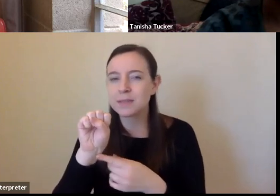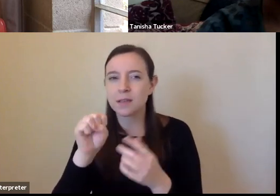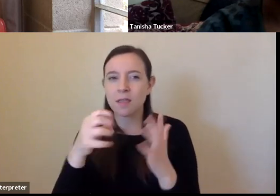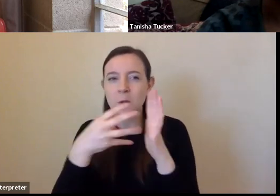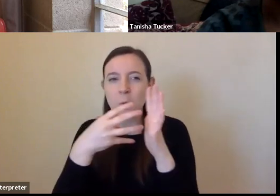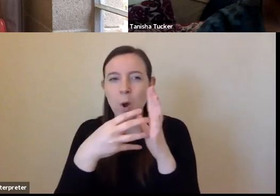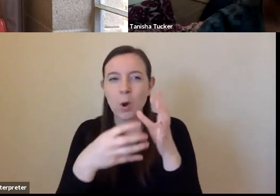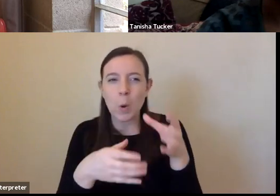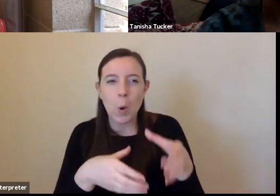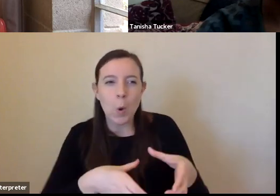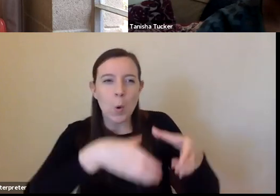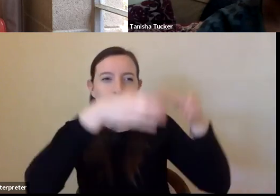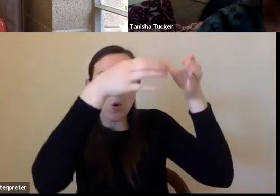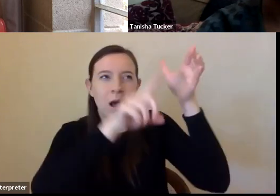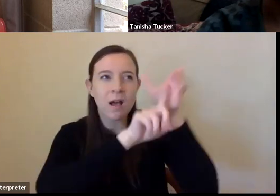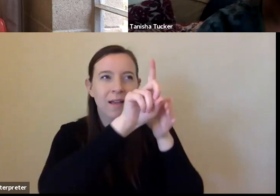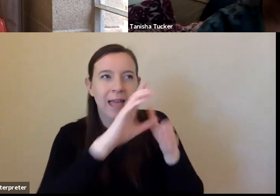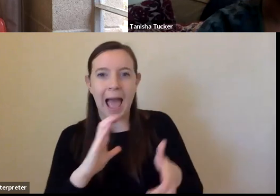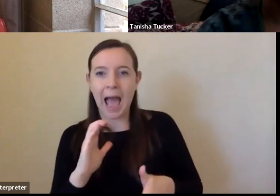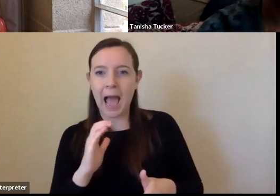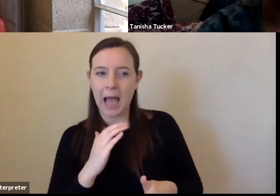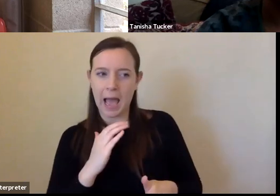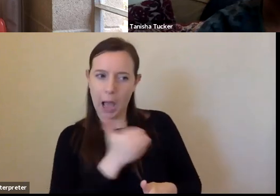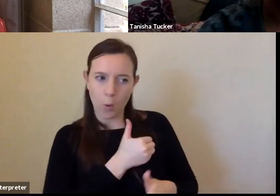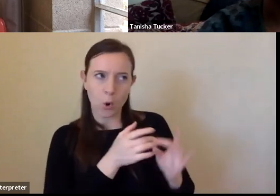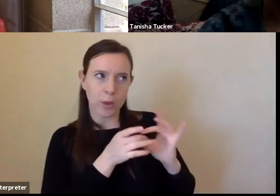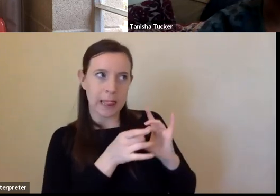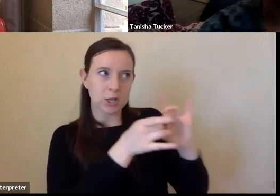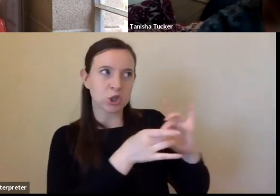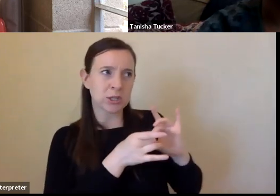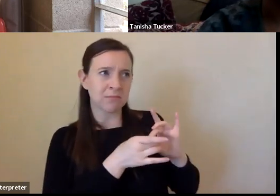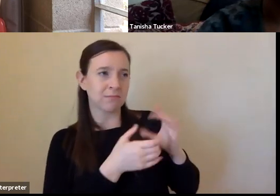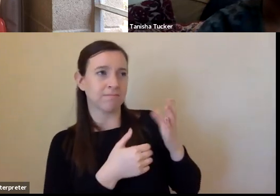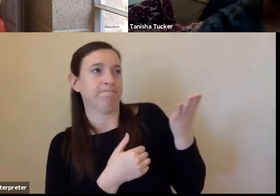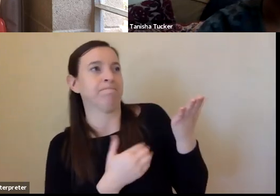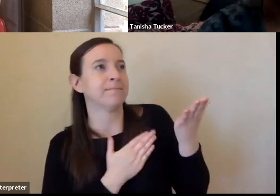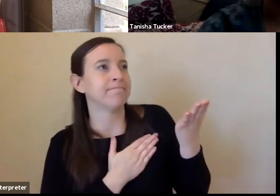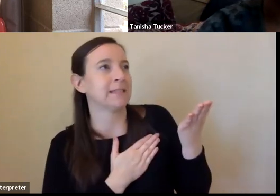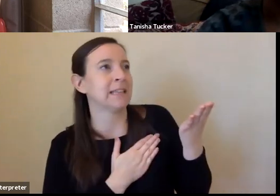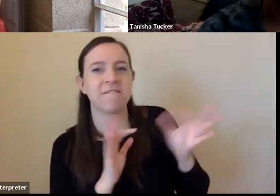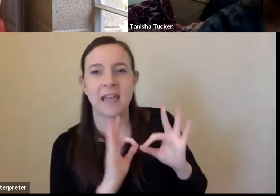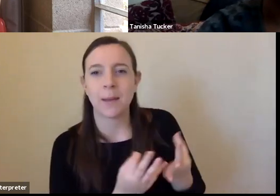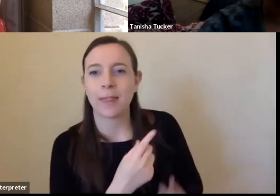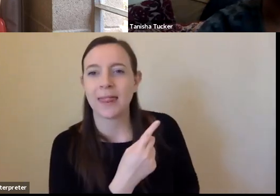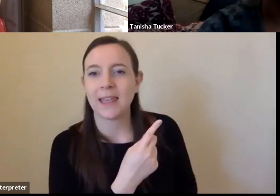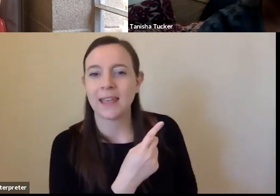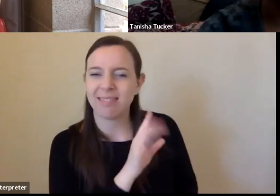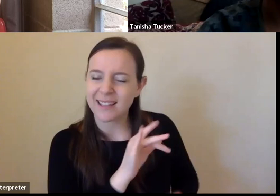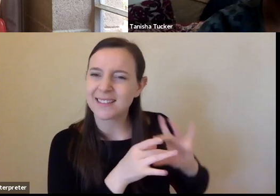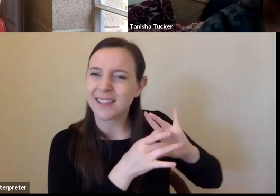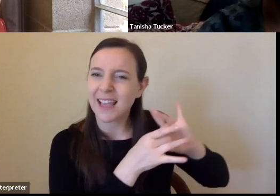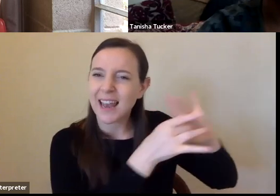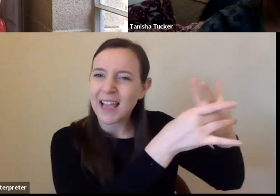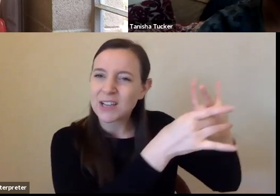is family, and that is the connection. And the way